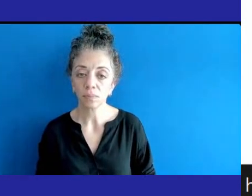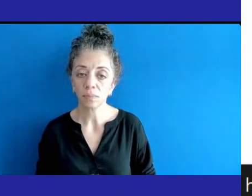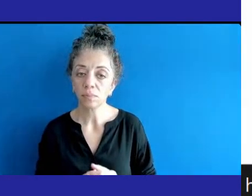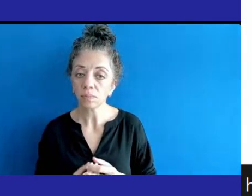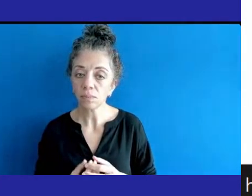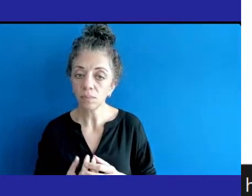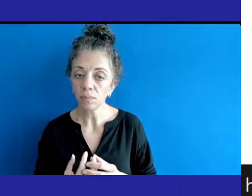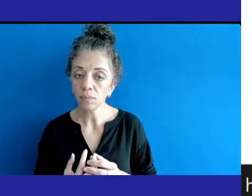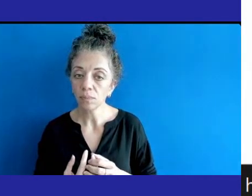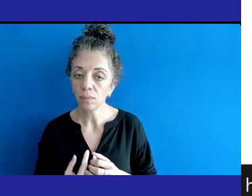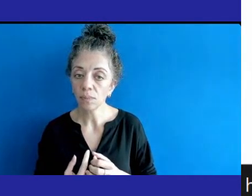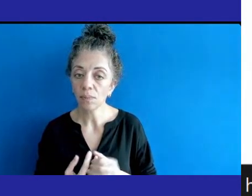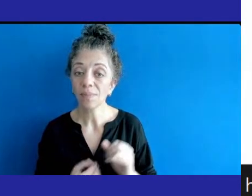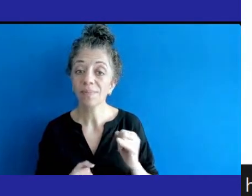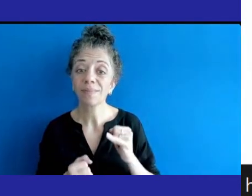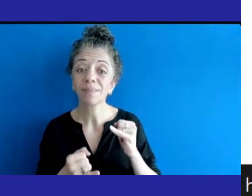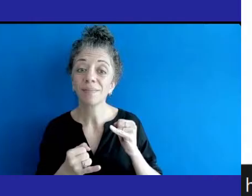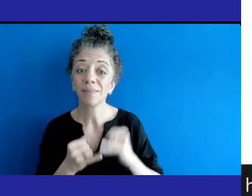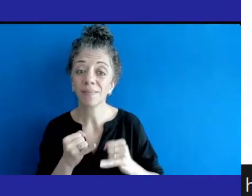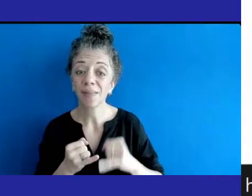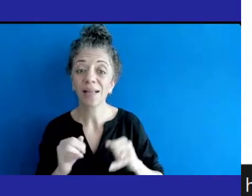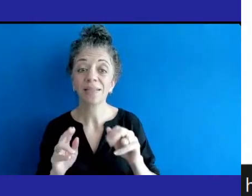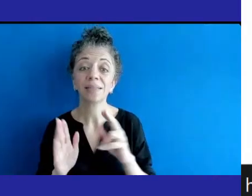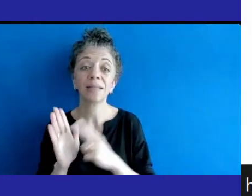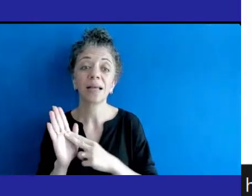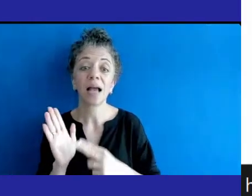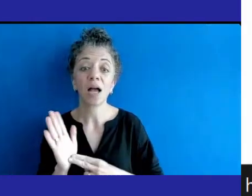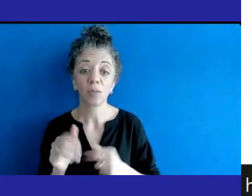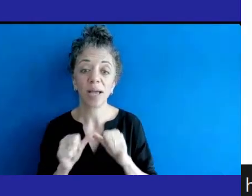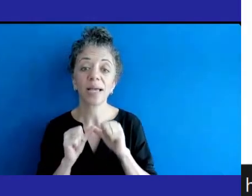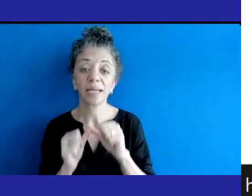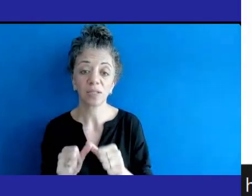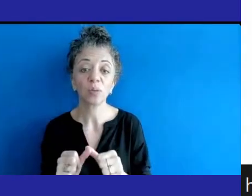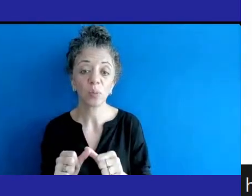contract, continues to thrive. We've seen over 200%